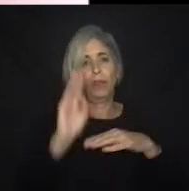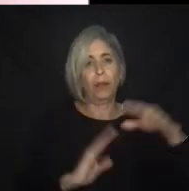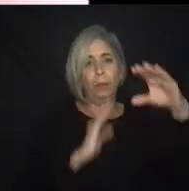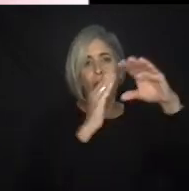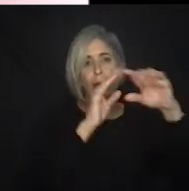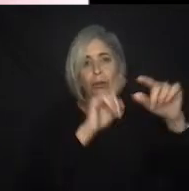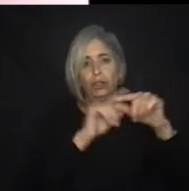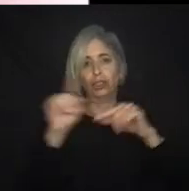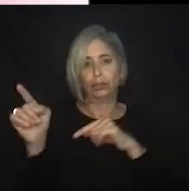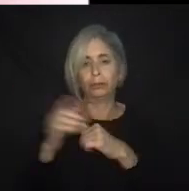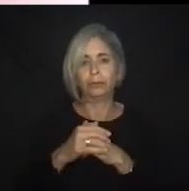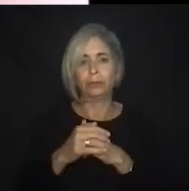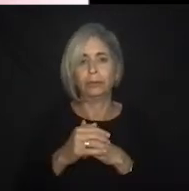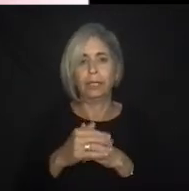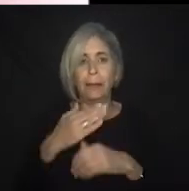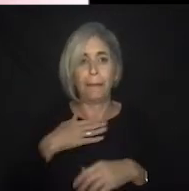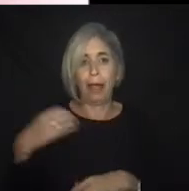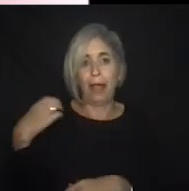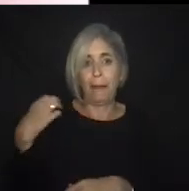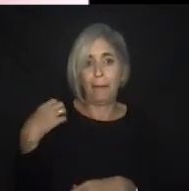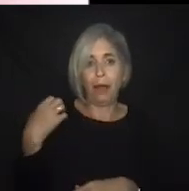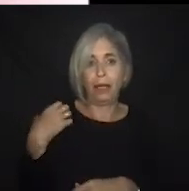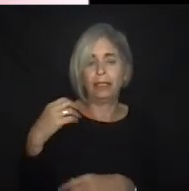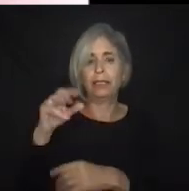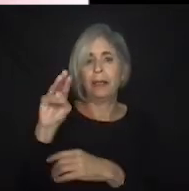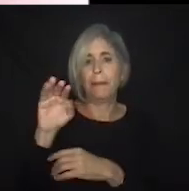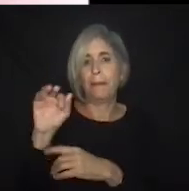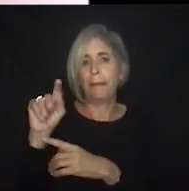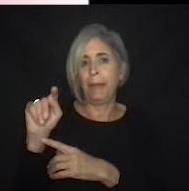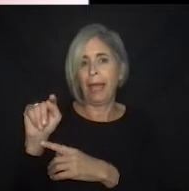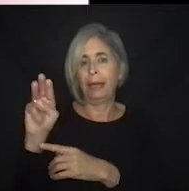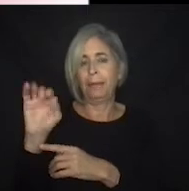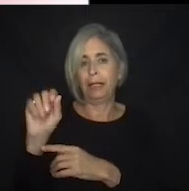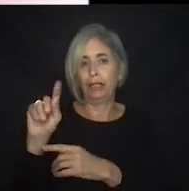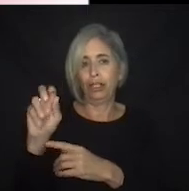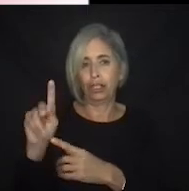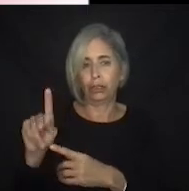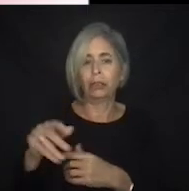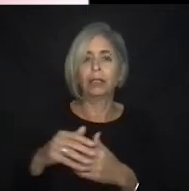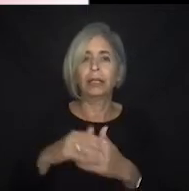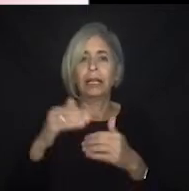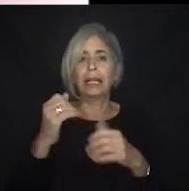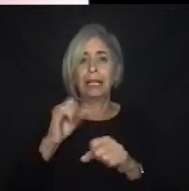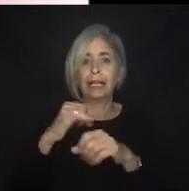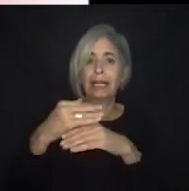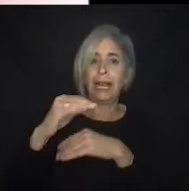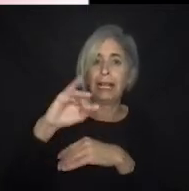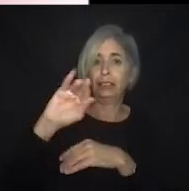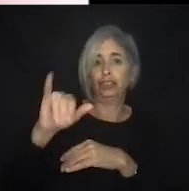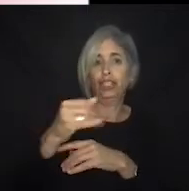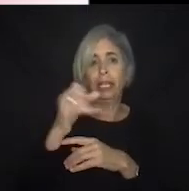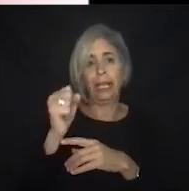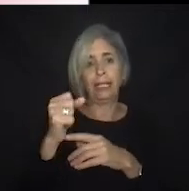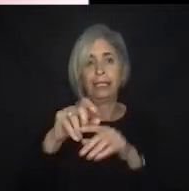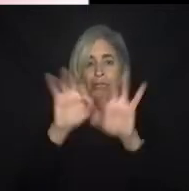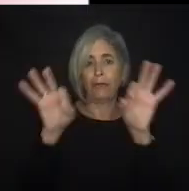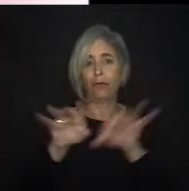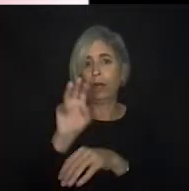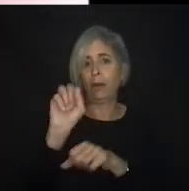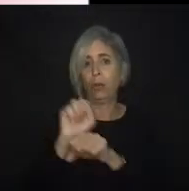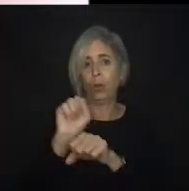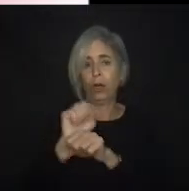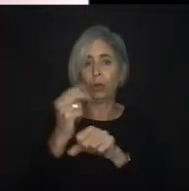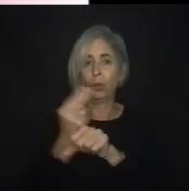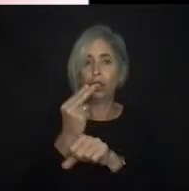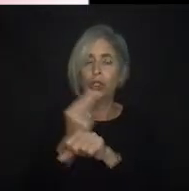current head of DevX at Mux, my boss, Matt McClure. The app will use Next.js, which is a React framework. We're